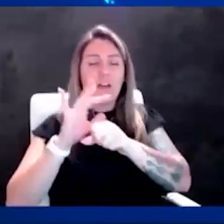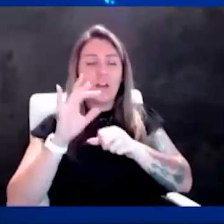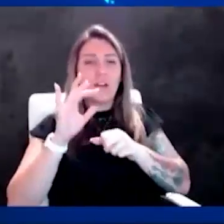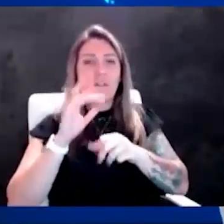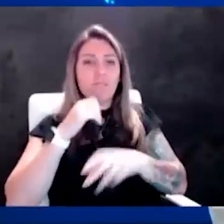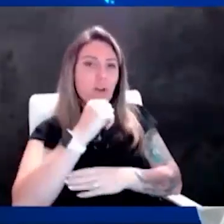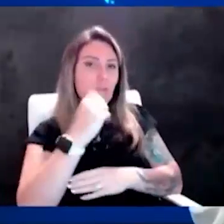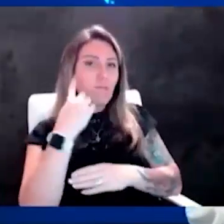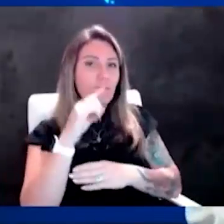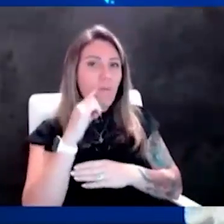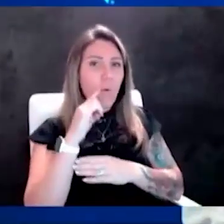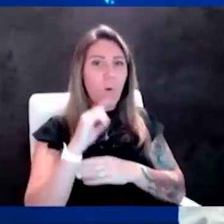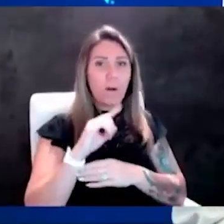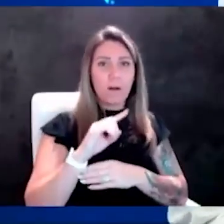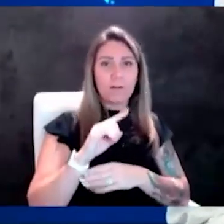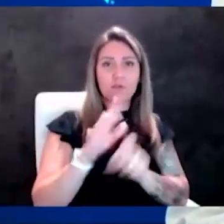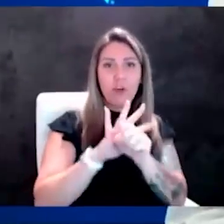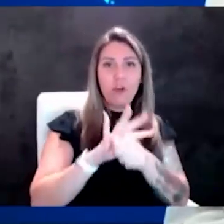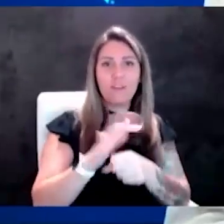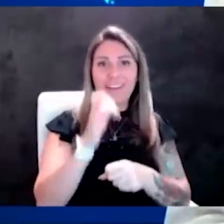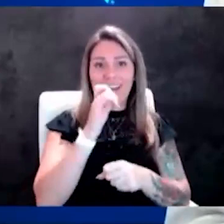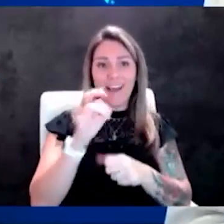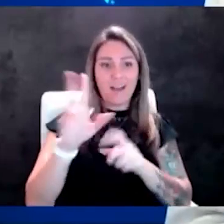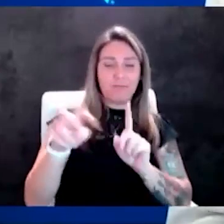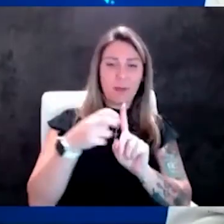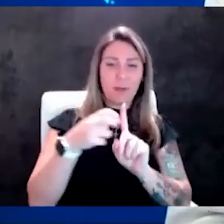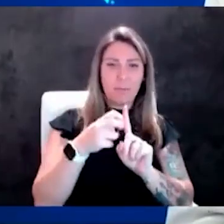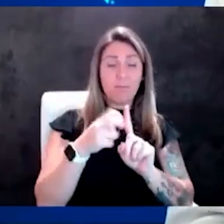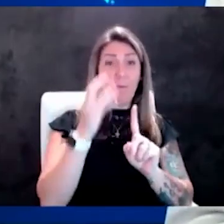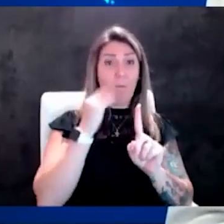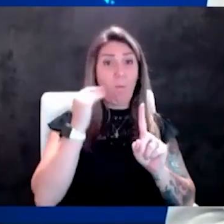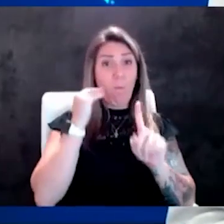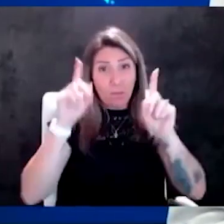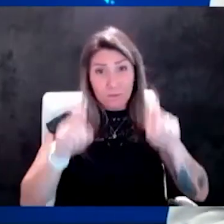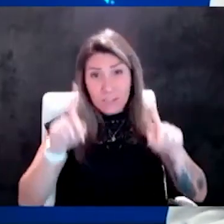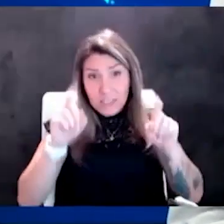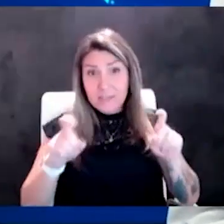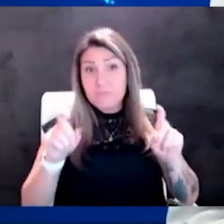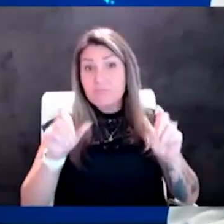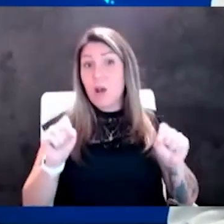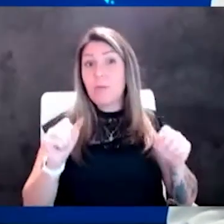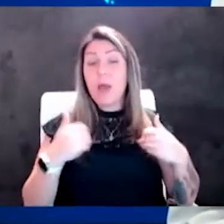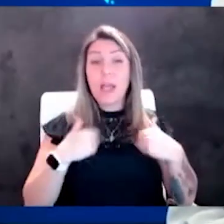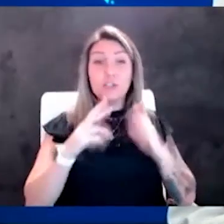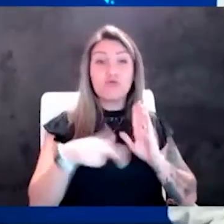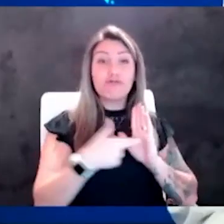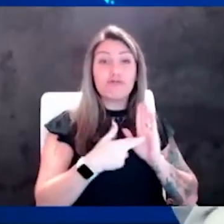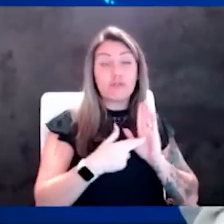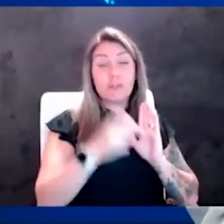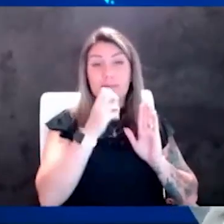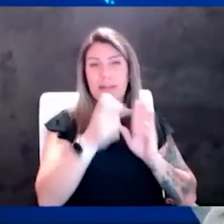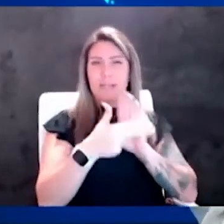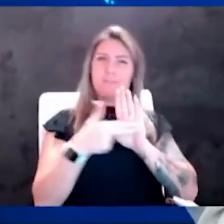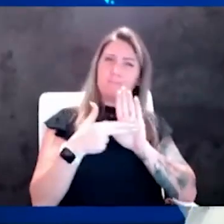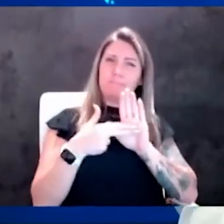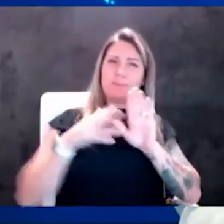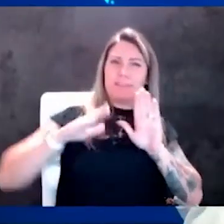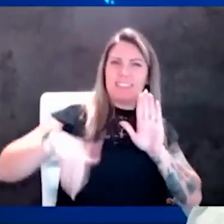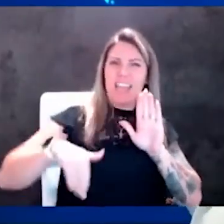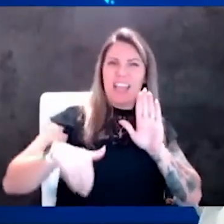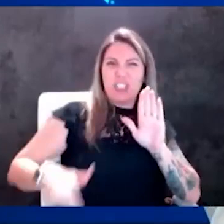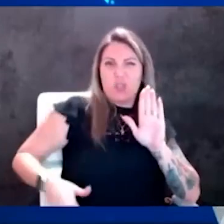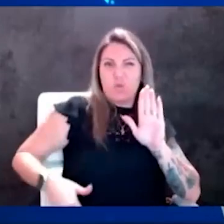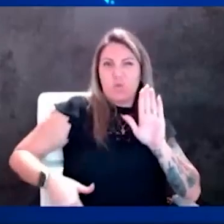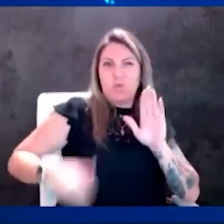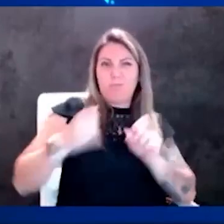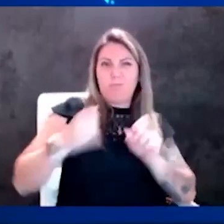distancing, masking, vaccination. Home testing probably has a role. I don't think we've really defined it yet. Intuitively, it makes sense, but I don't know